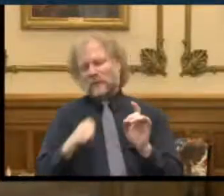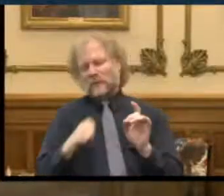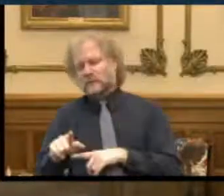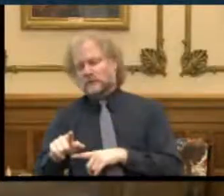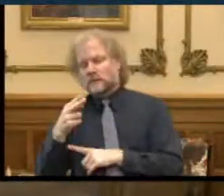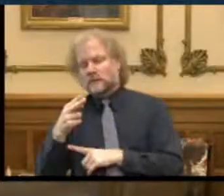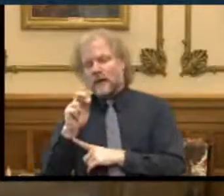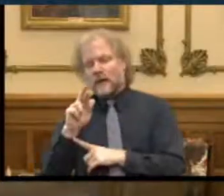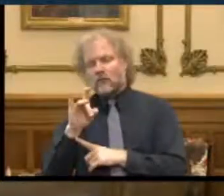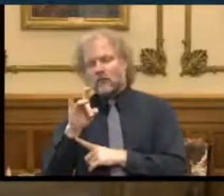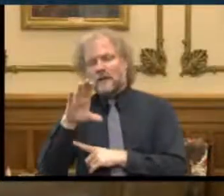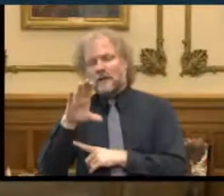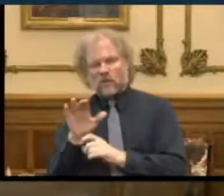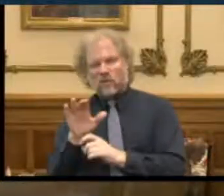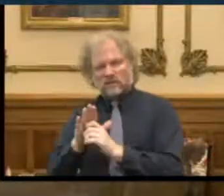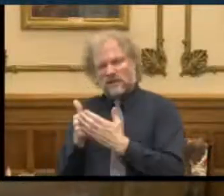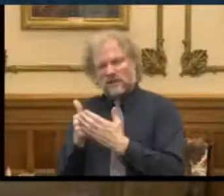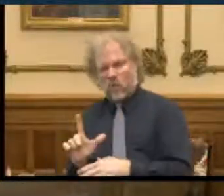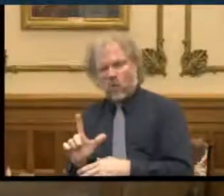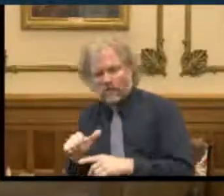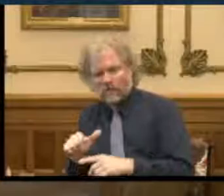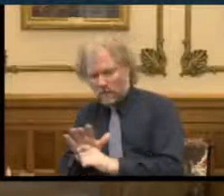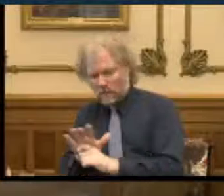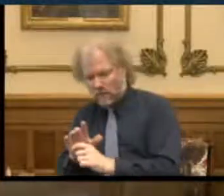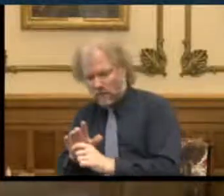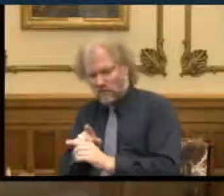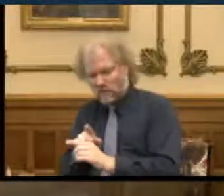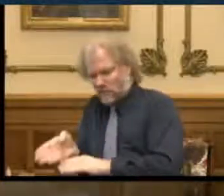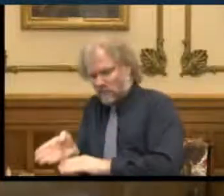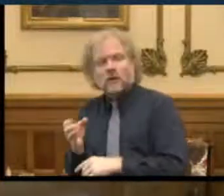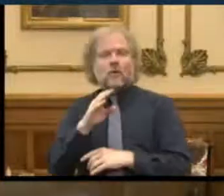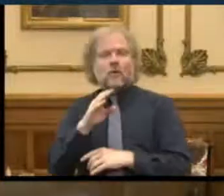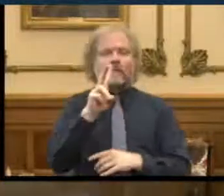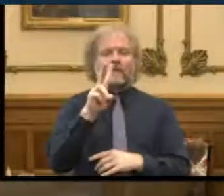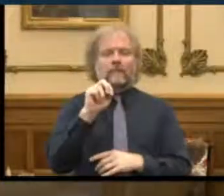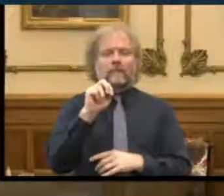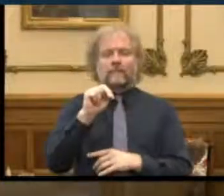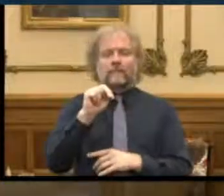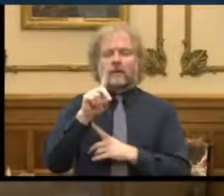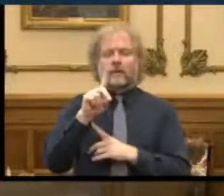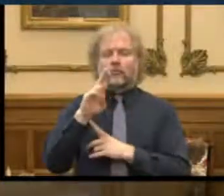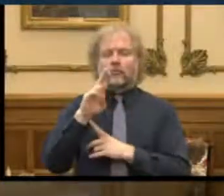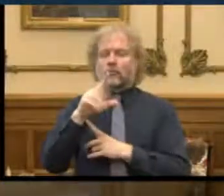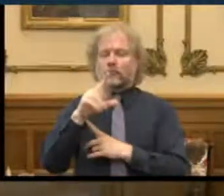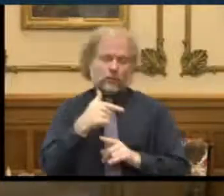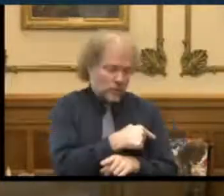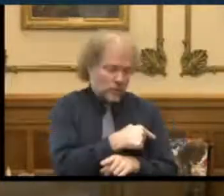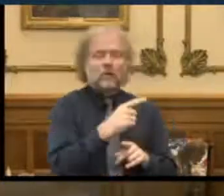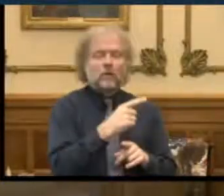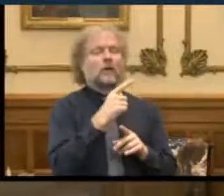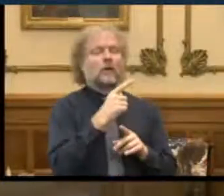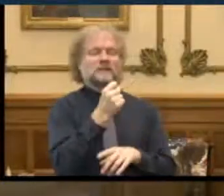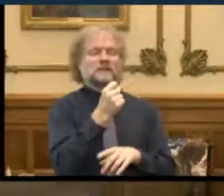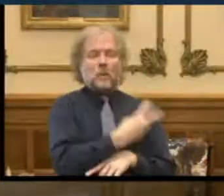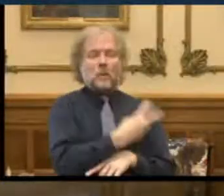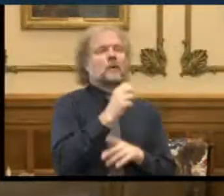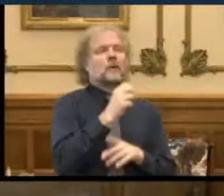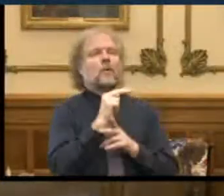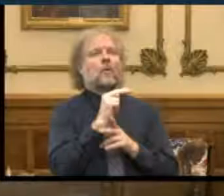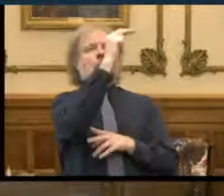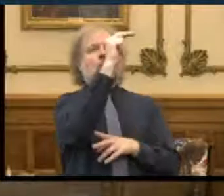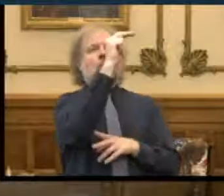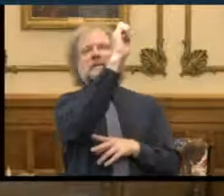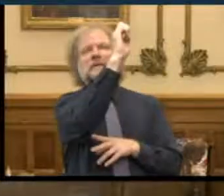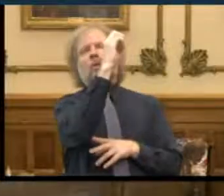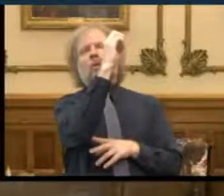that area, close to Louisville, or whether that is in Vanderburgh County or in northwest Indiana around the Chicago